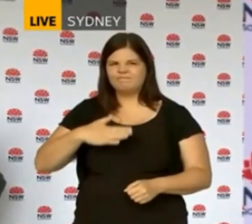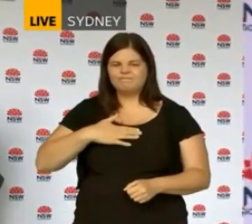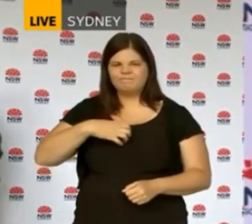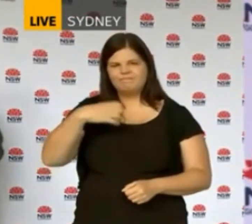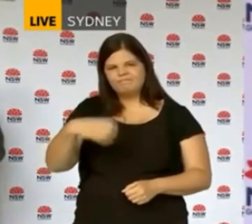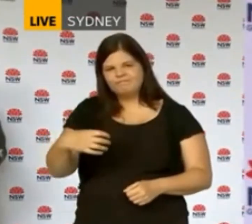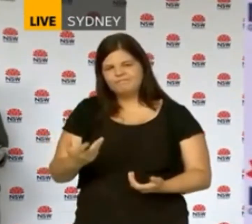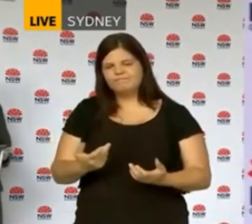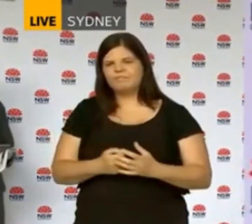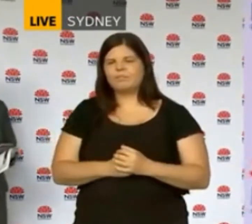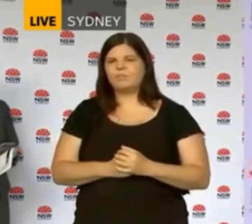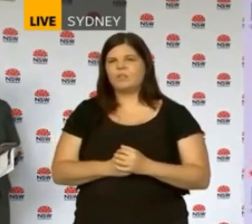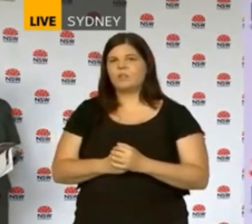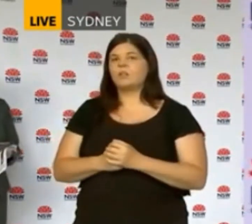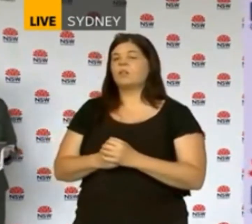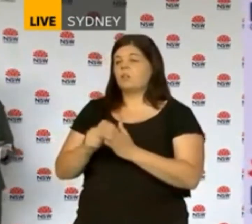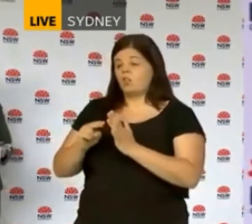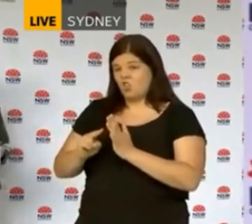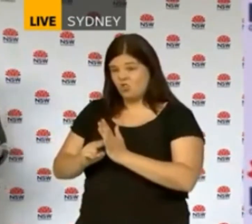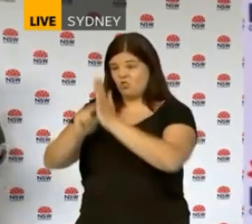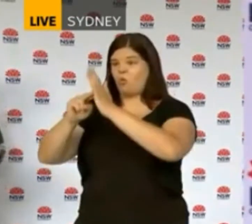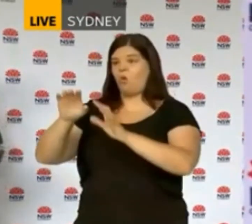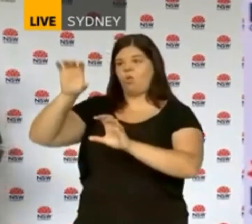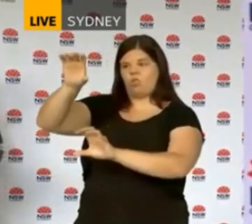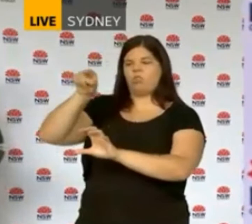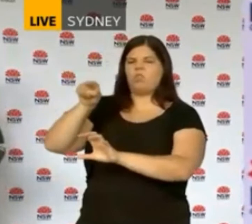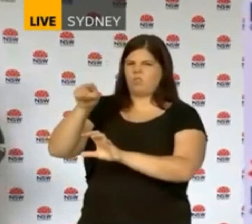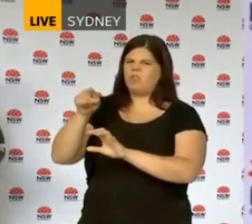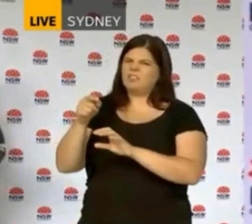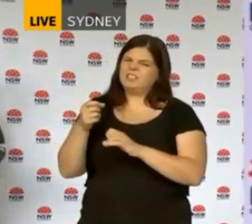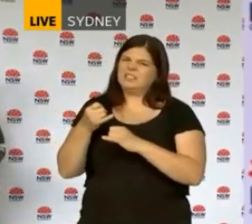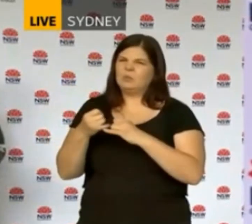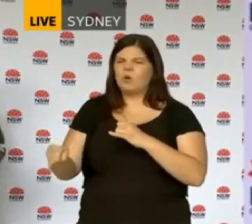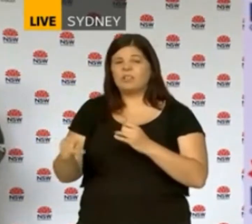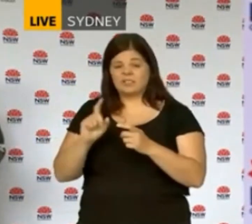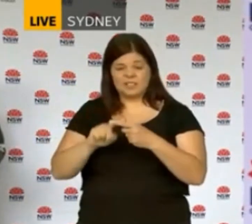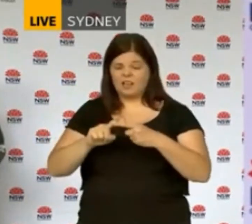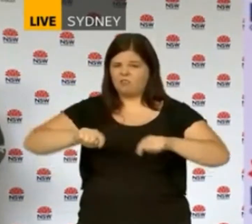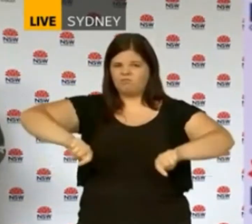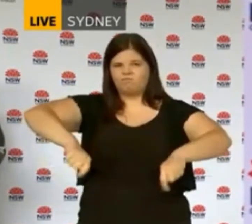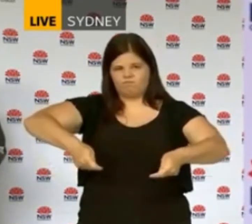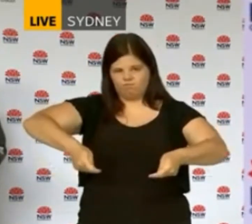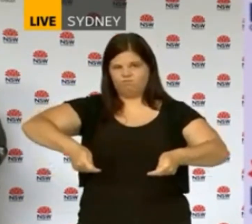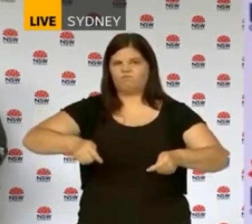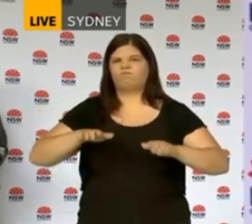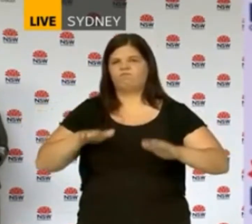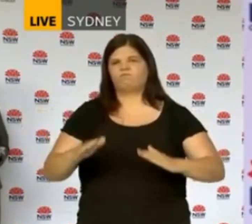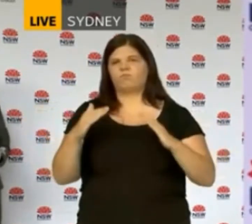and those in the northern end of the Northern Beaches remain in lockdown.